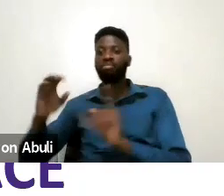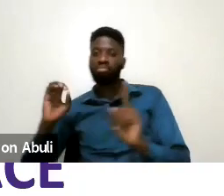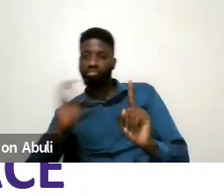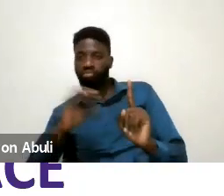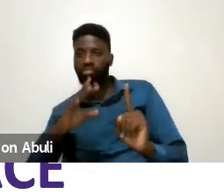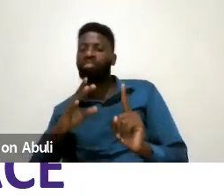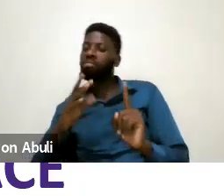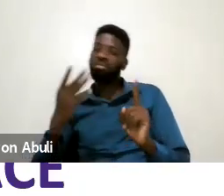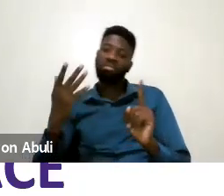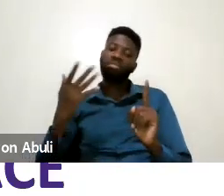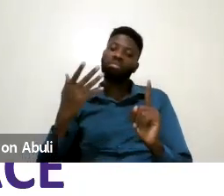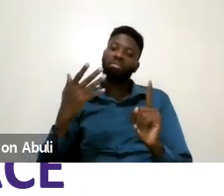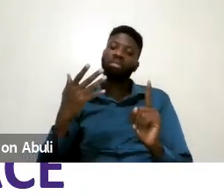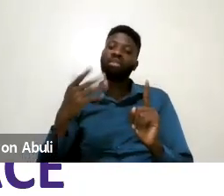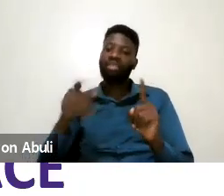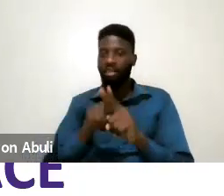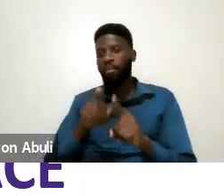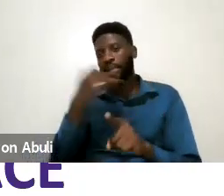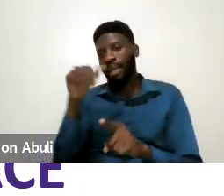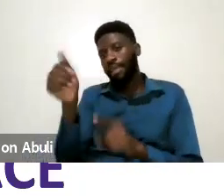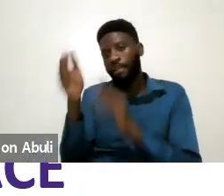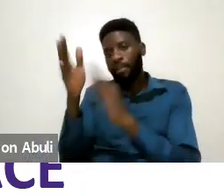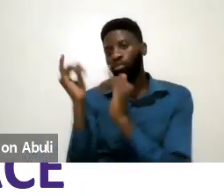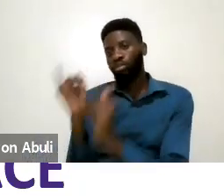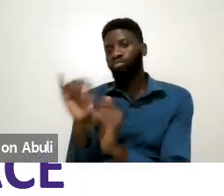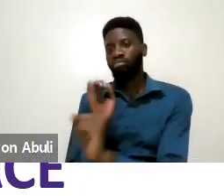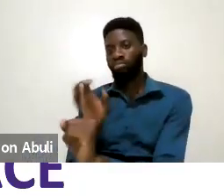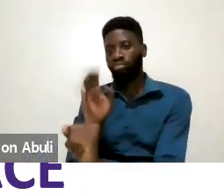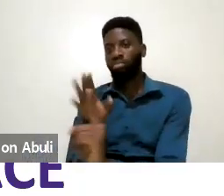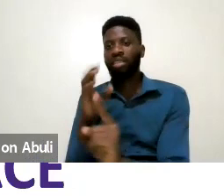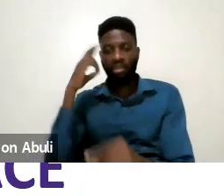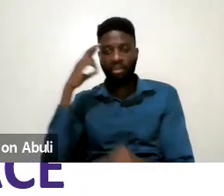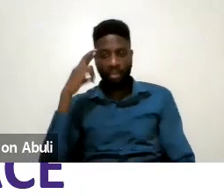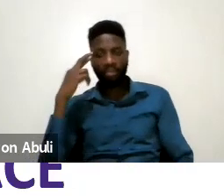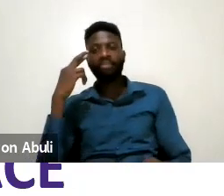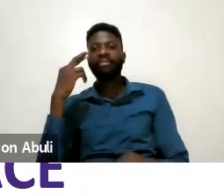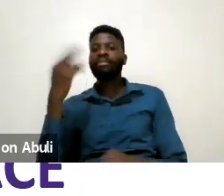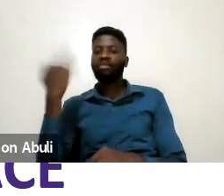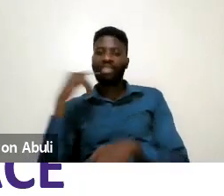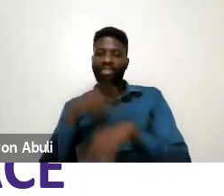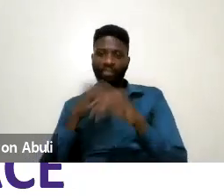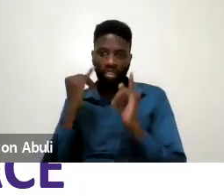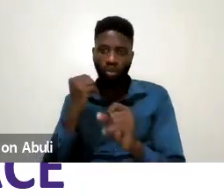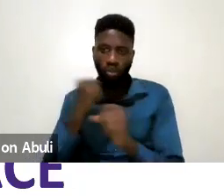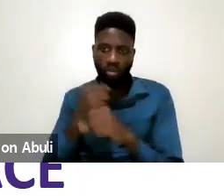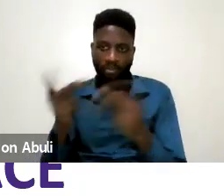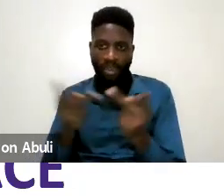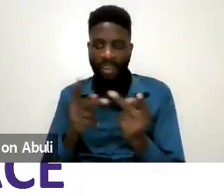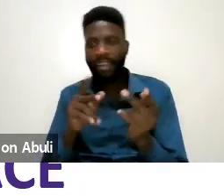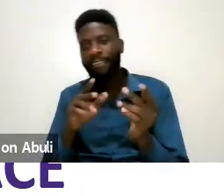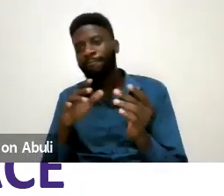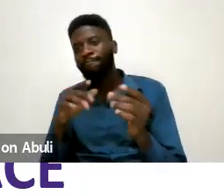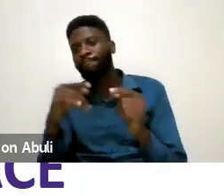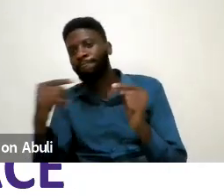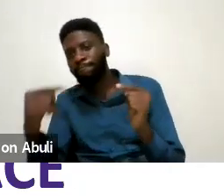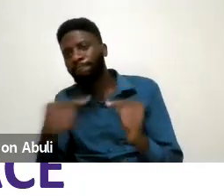take the baton and also mentor somebody else. Remember the struggles that you are going through when you are new in the workplace. You would have had it better